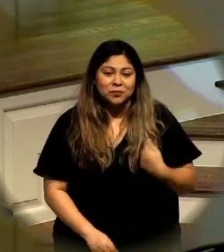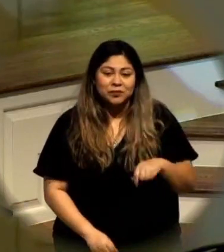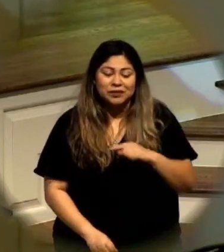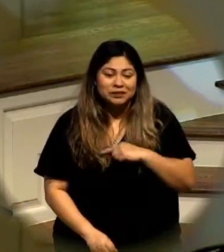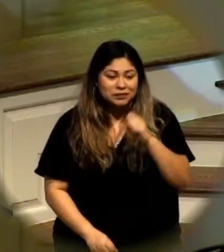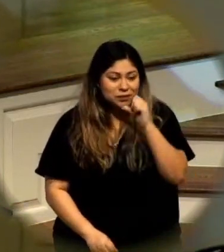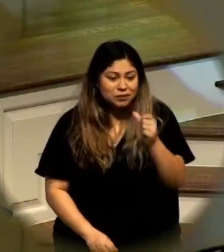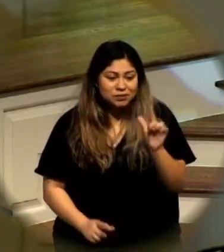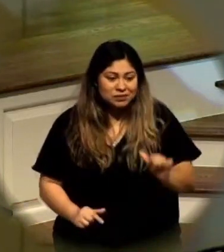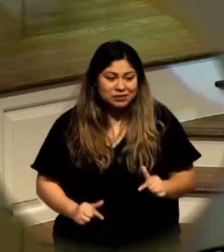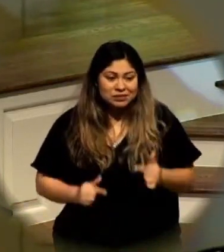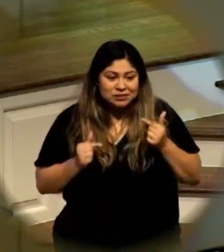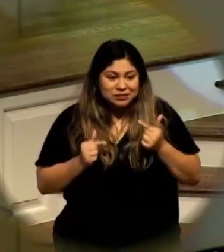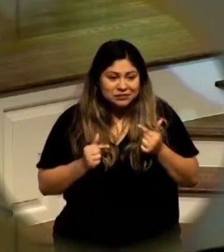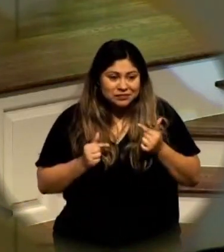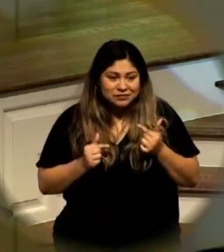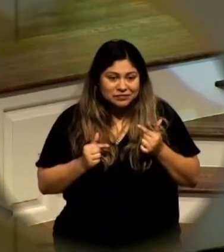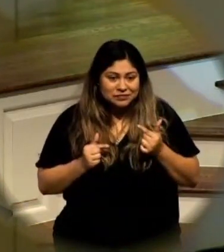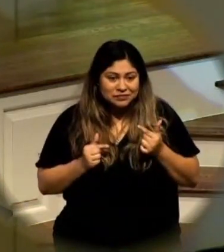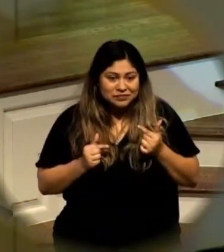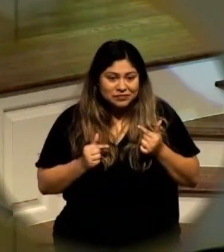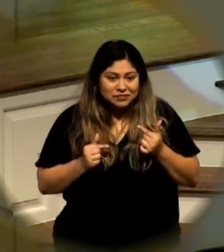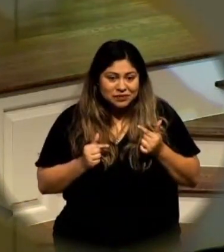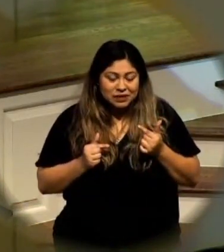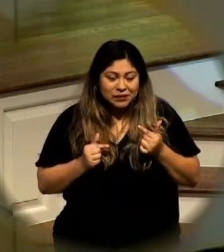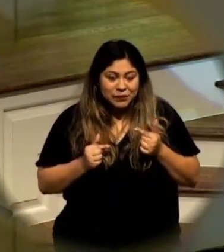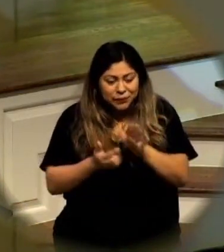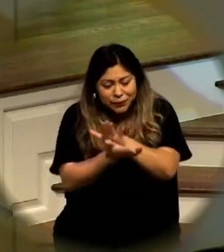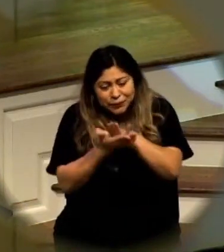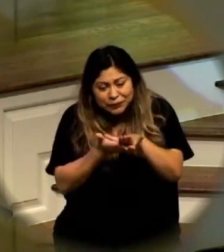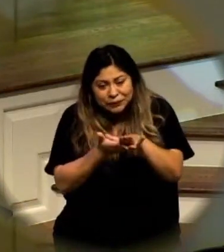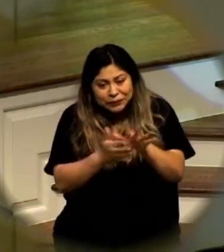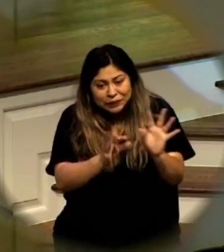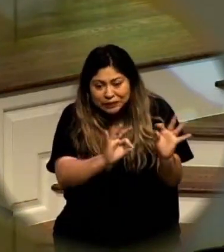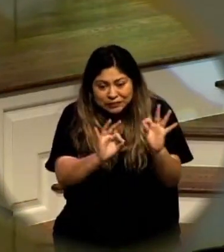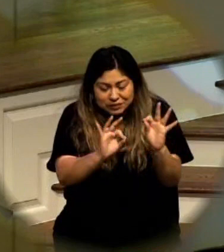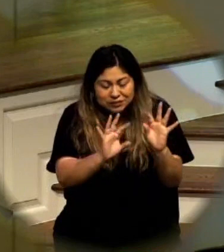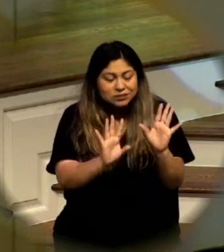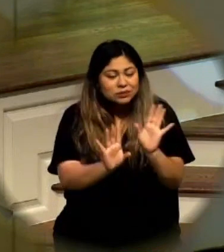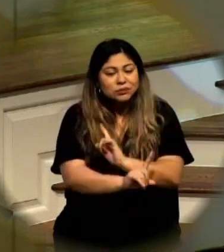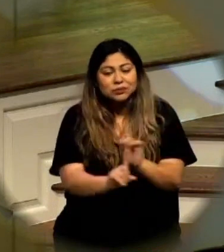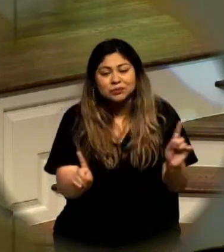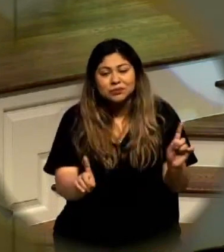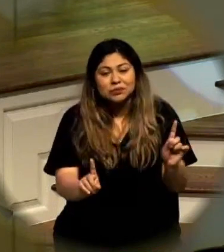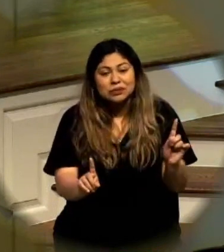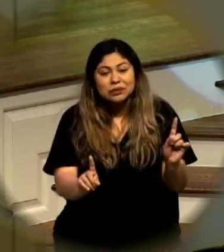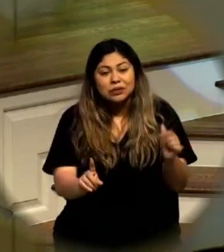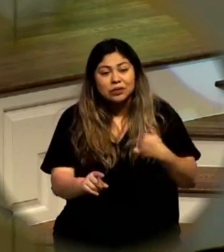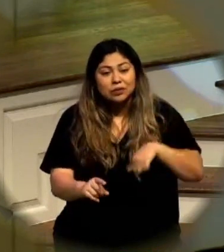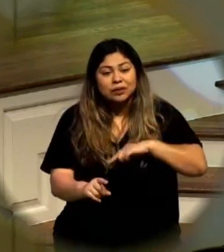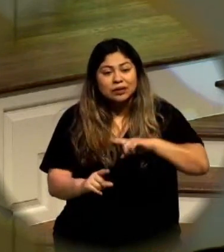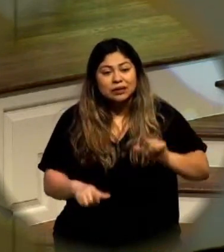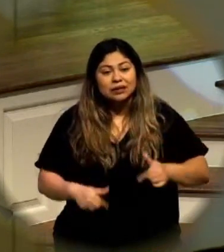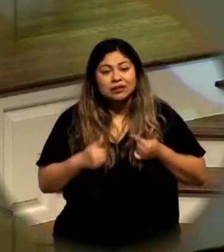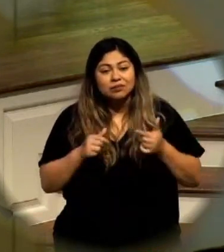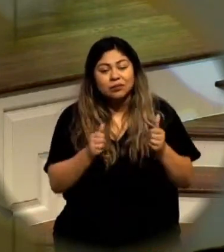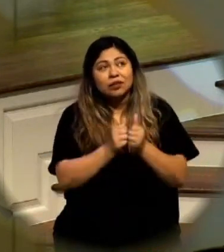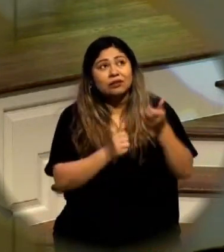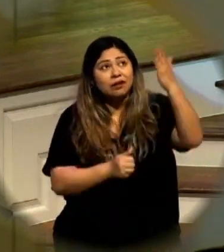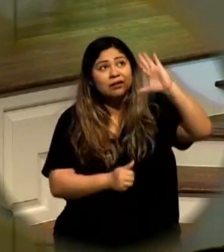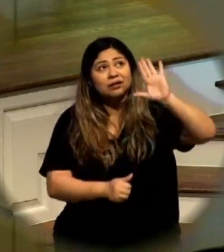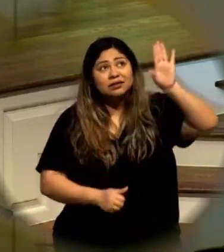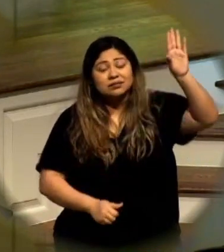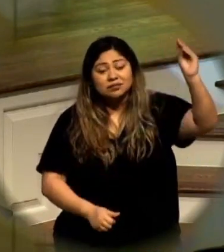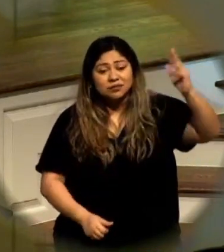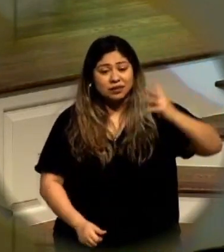lives flawlessly. We live our lives by God's grace. Which means you and I have